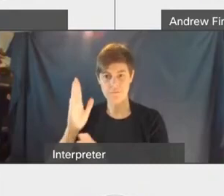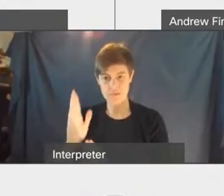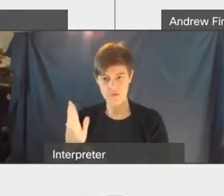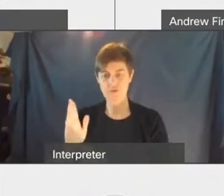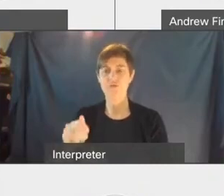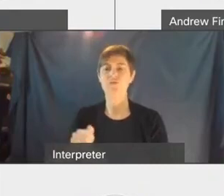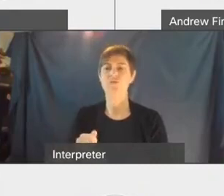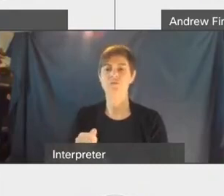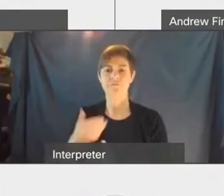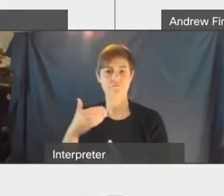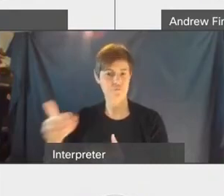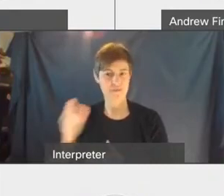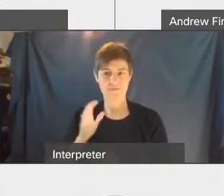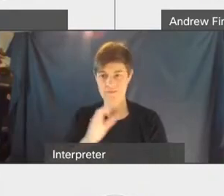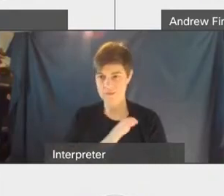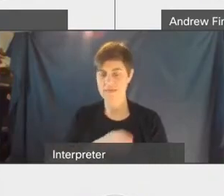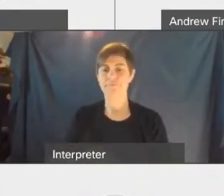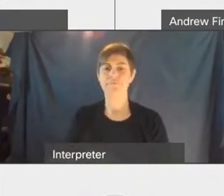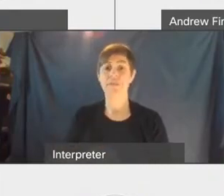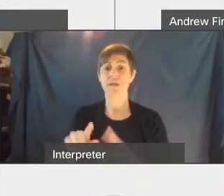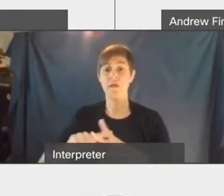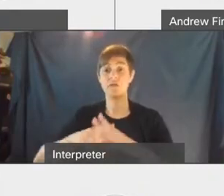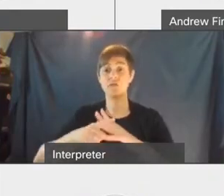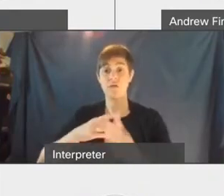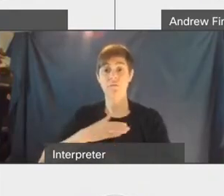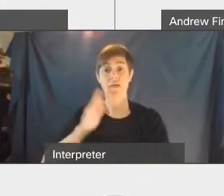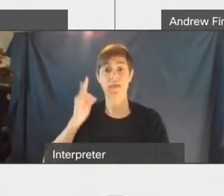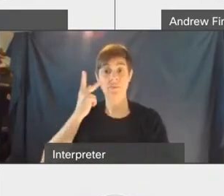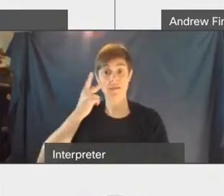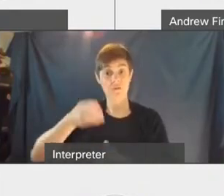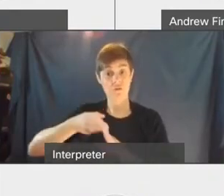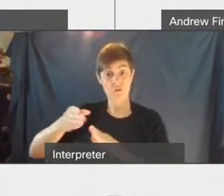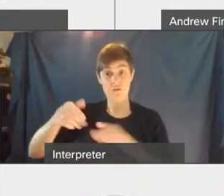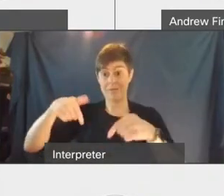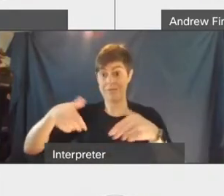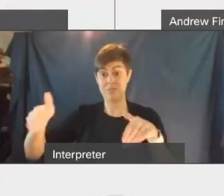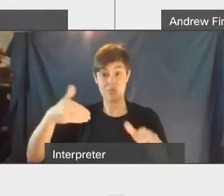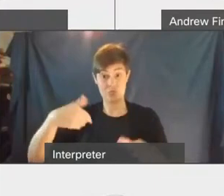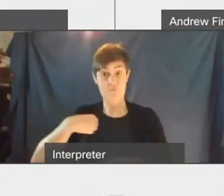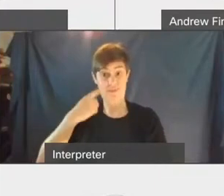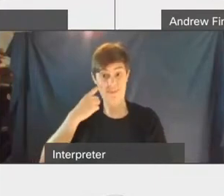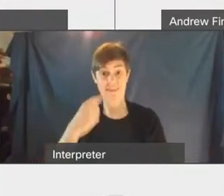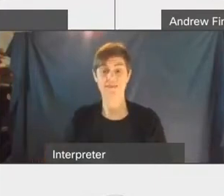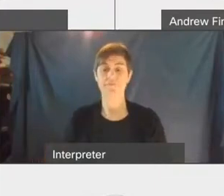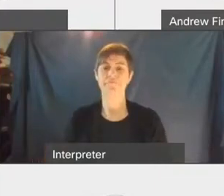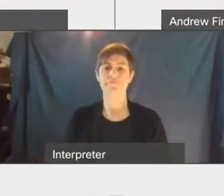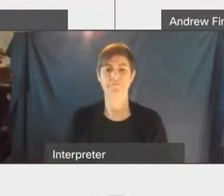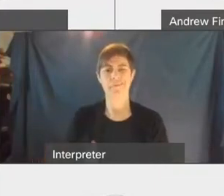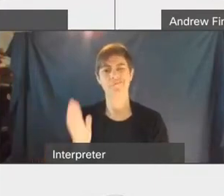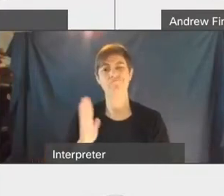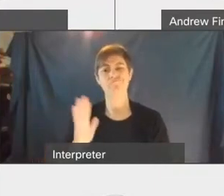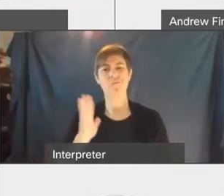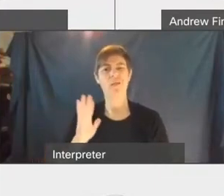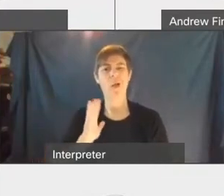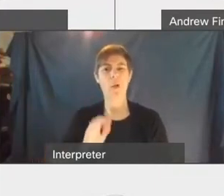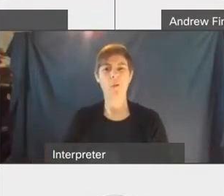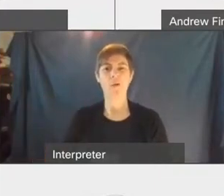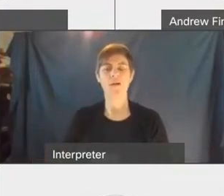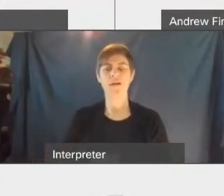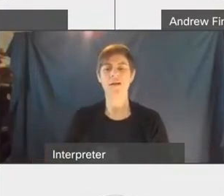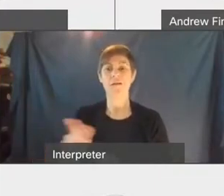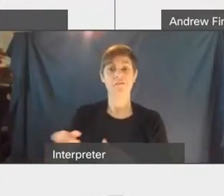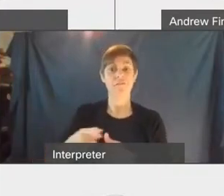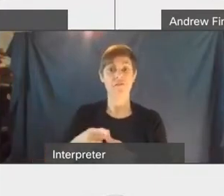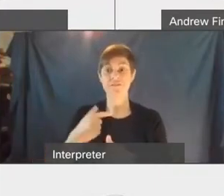rest of the committee. Started my political career in this room, I think, a few years back on Student Senate